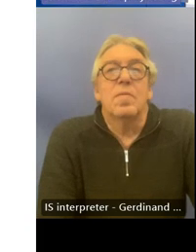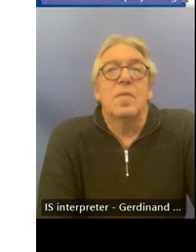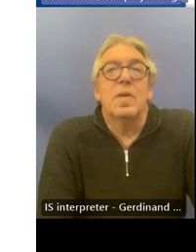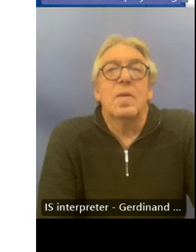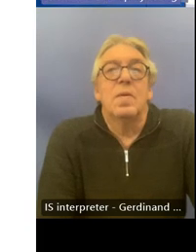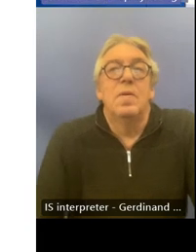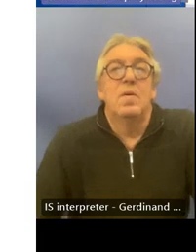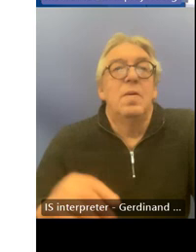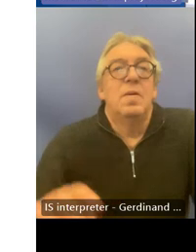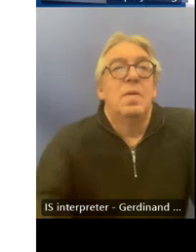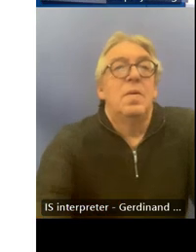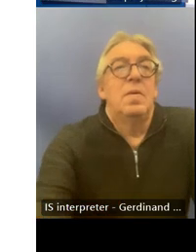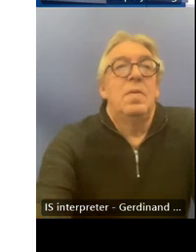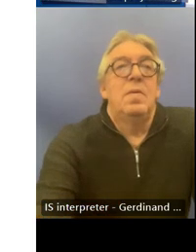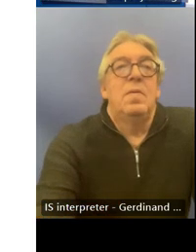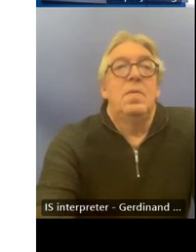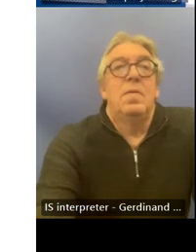Yeah, somebody's really.